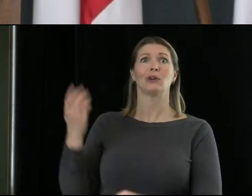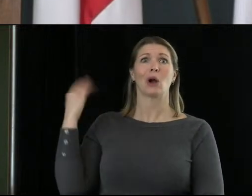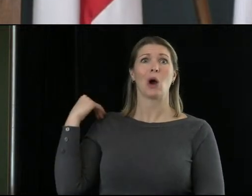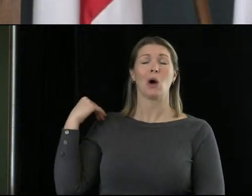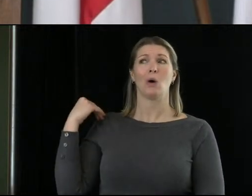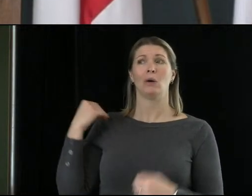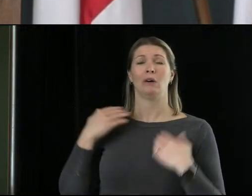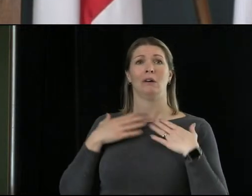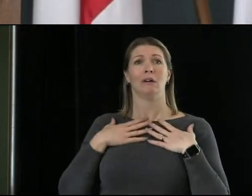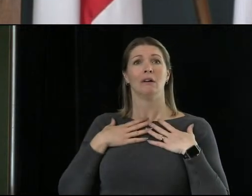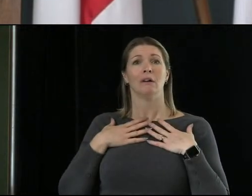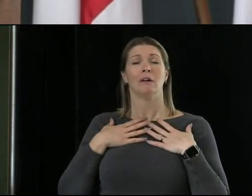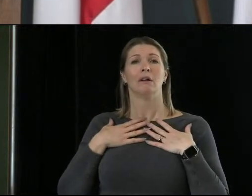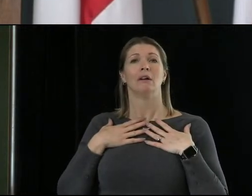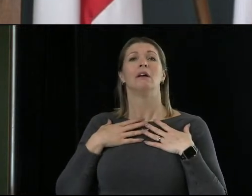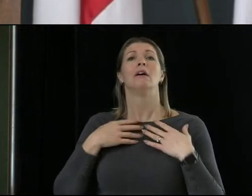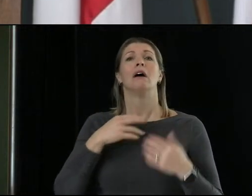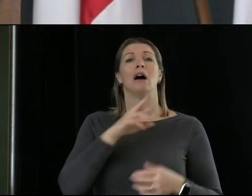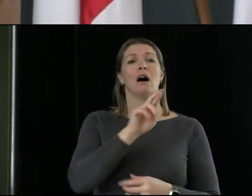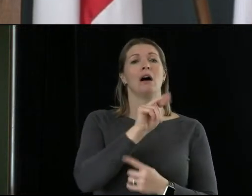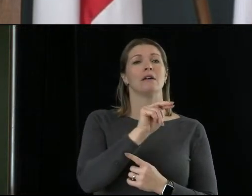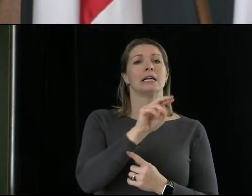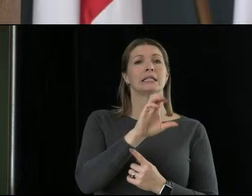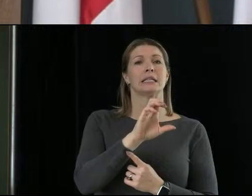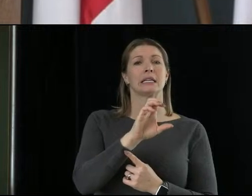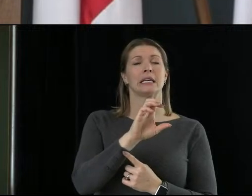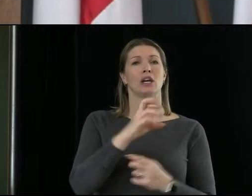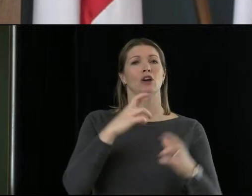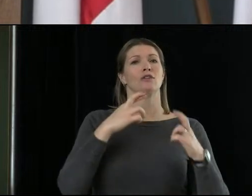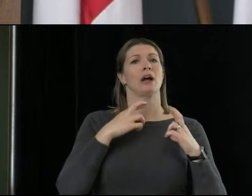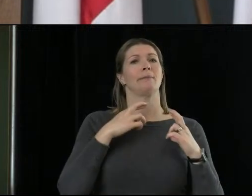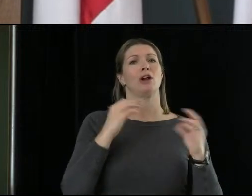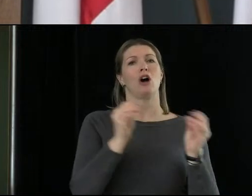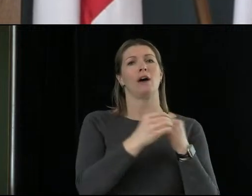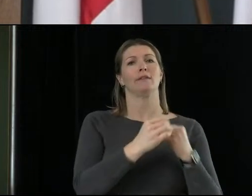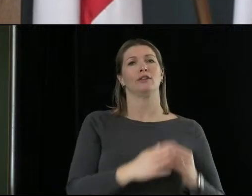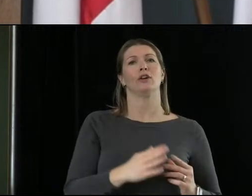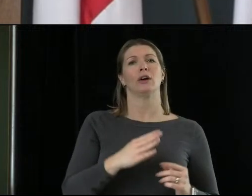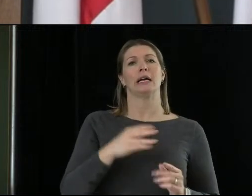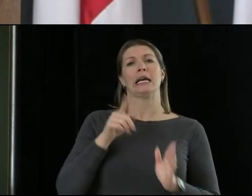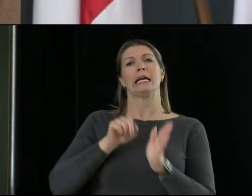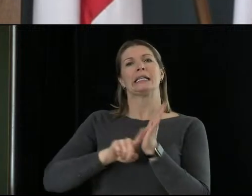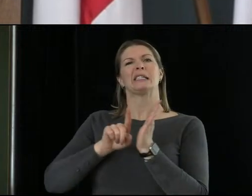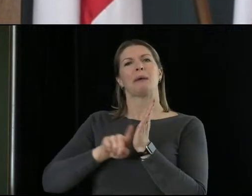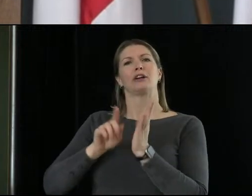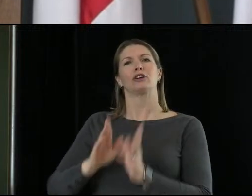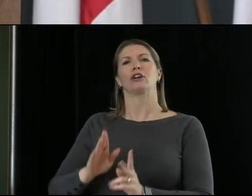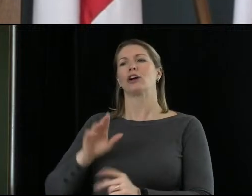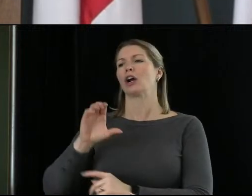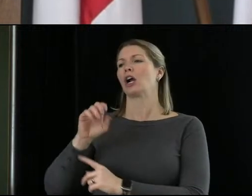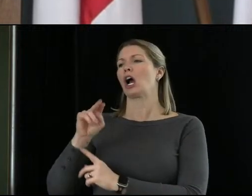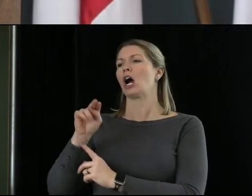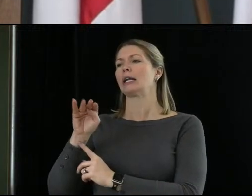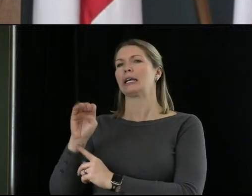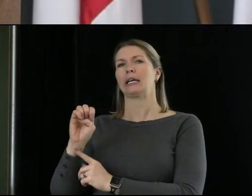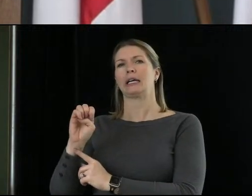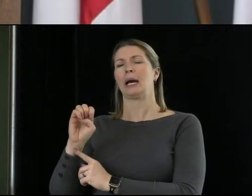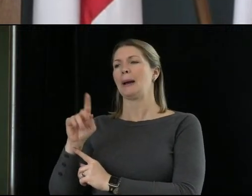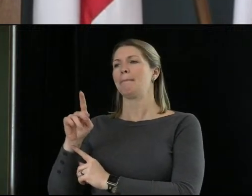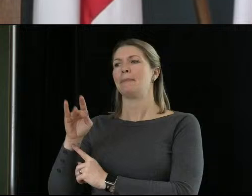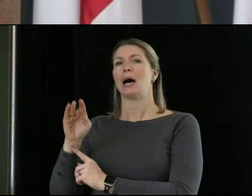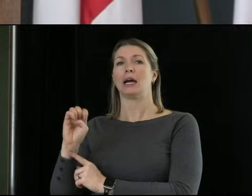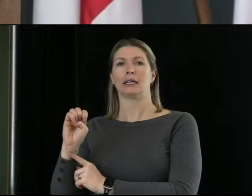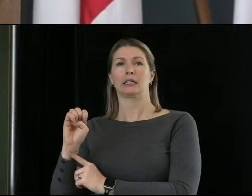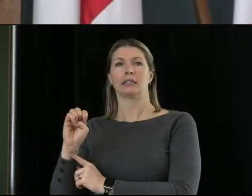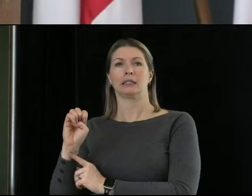Retired RNC officer Inspector Connie Pike said at the time, Julianne was a hostage